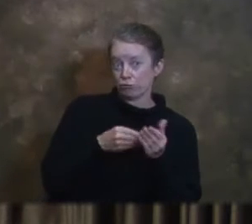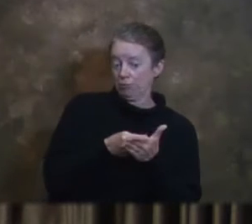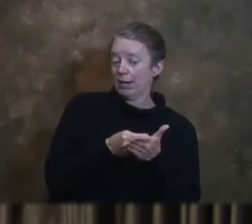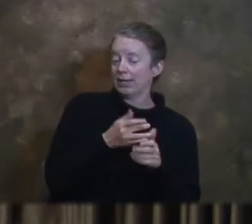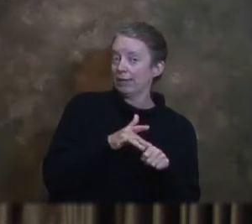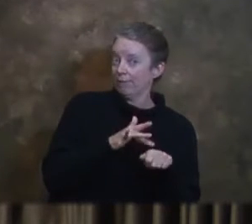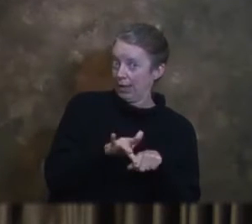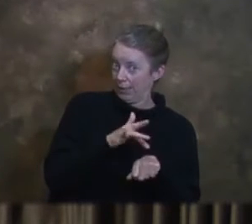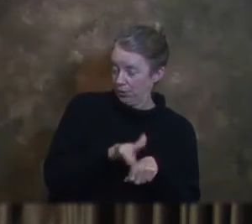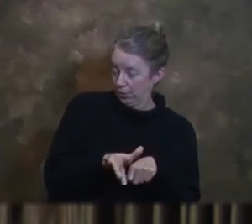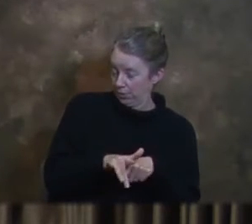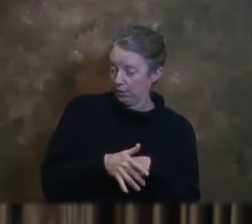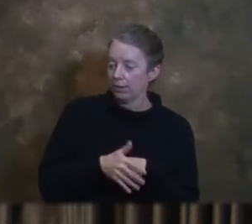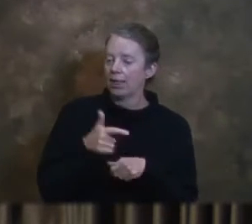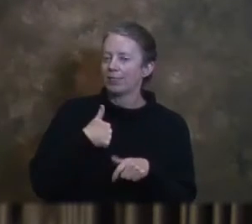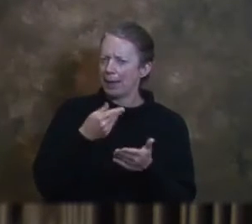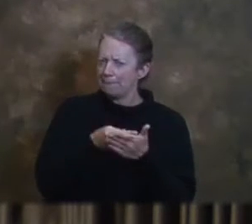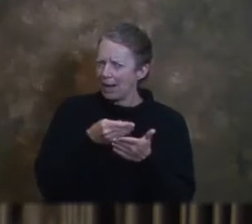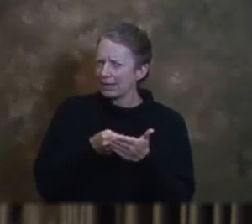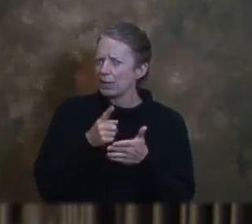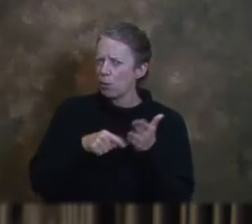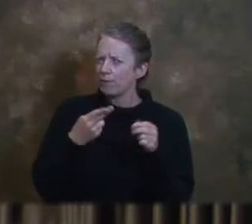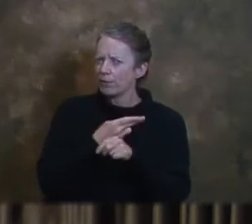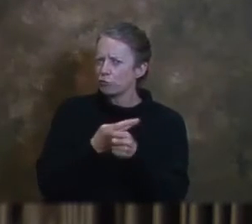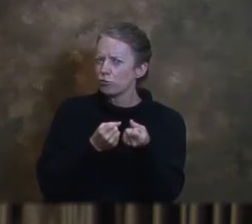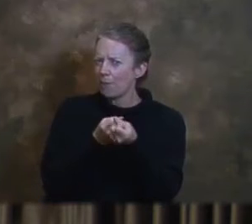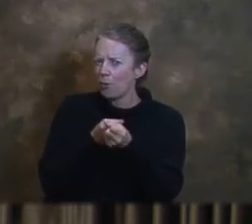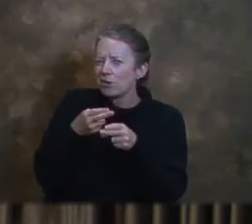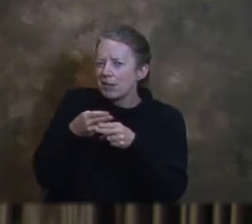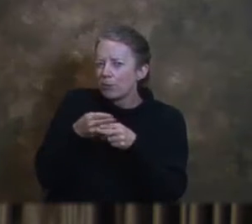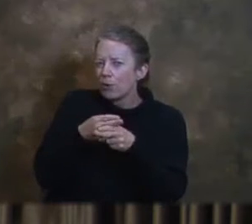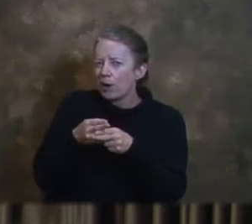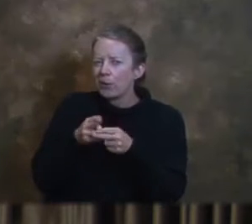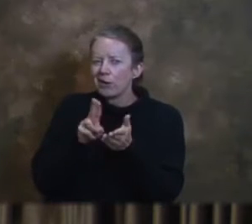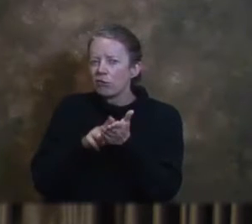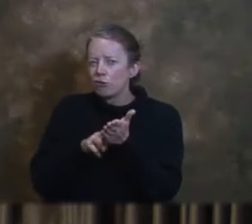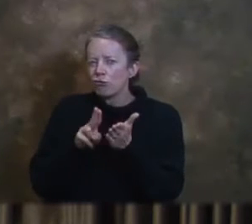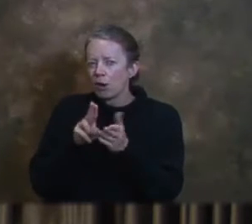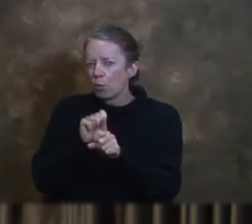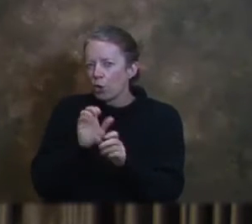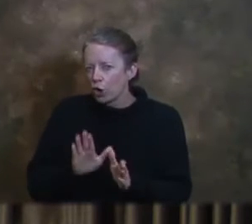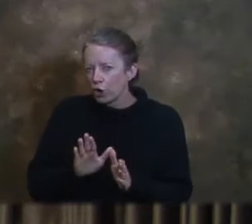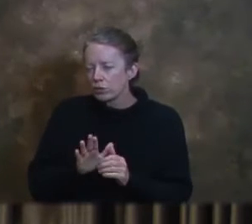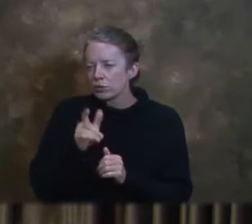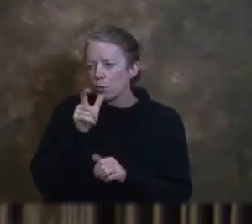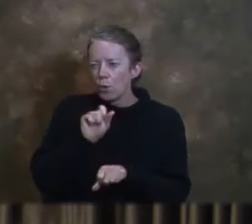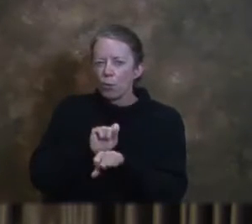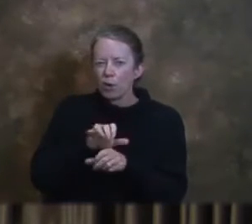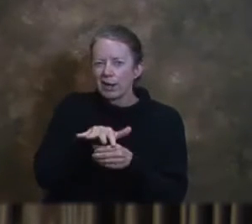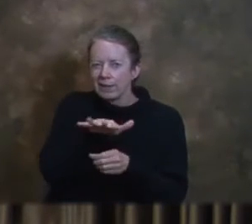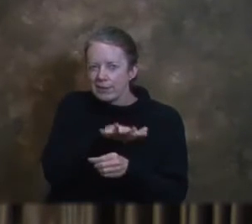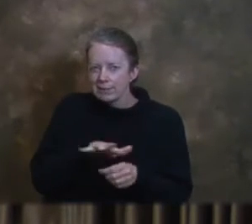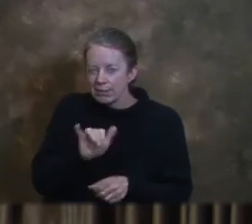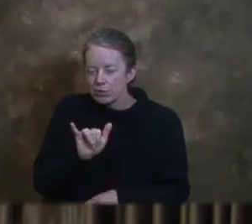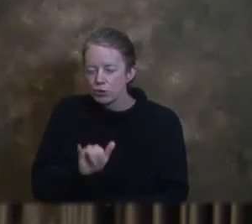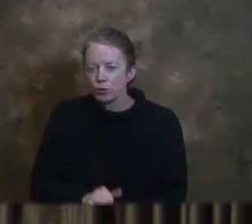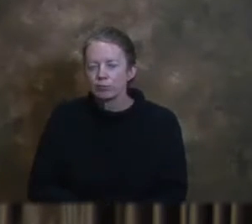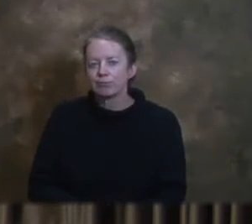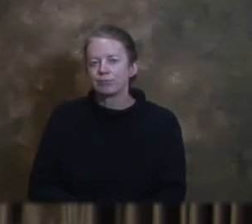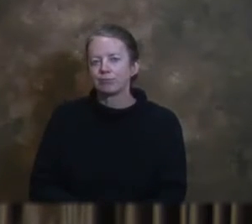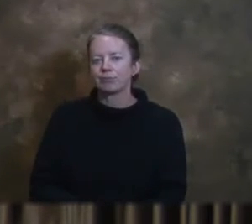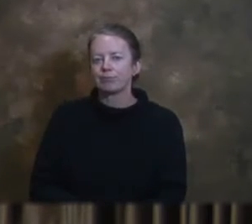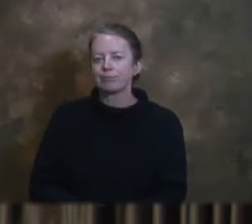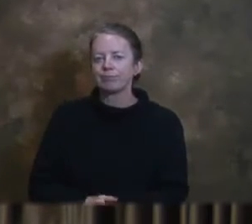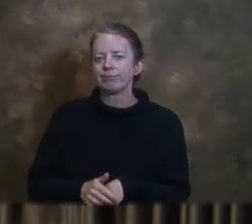we use to help support our temporary and contract workers that are in that working in that space too. And then